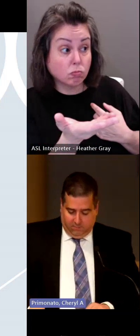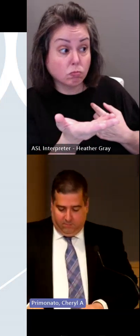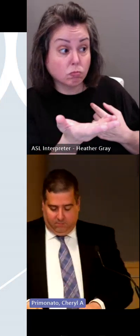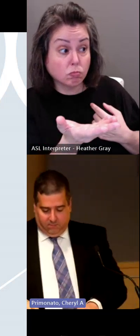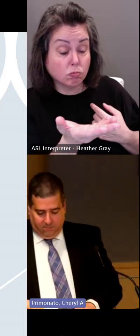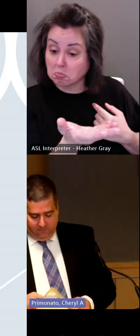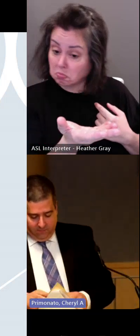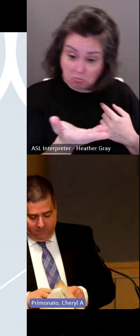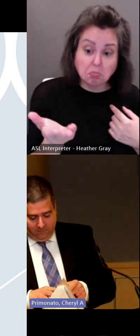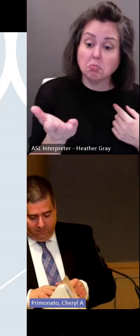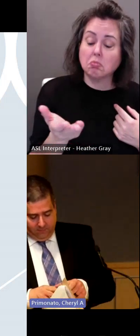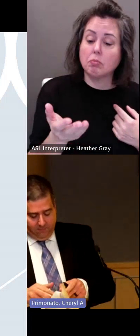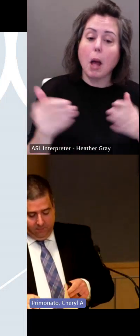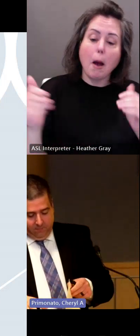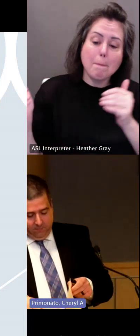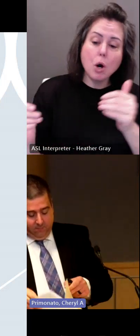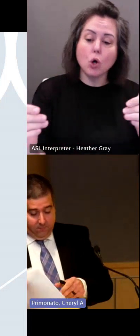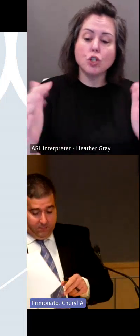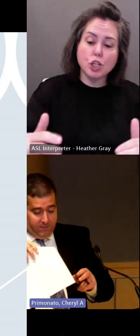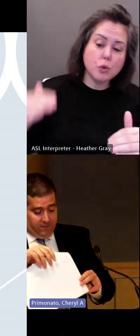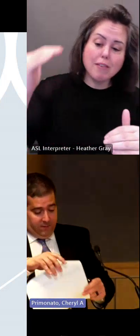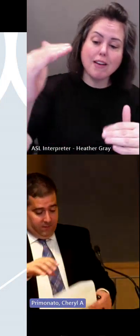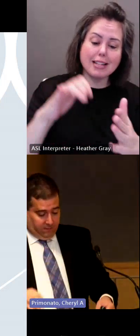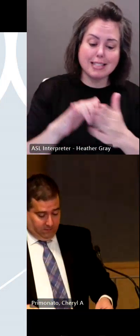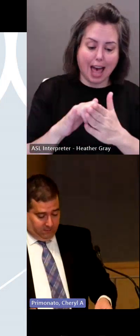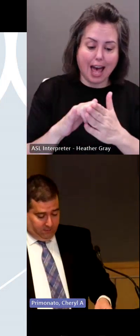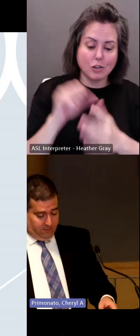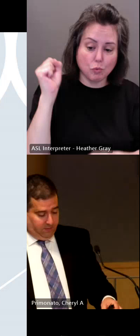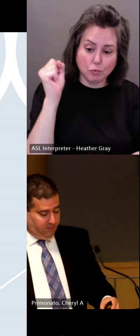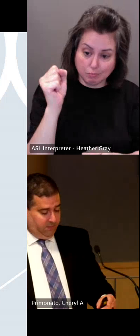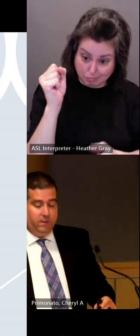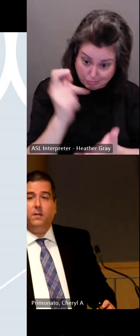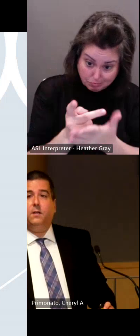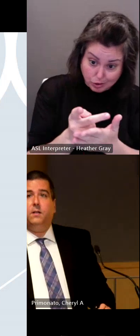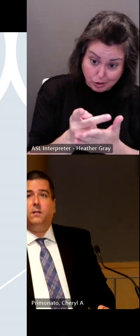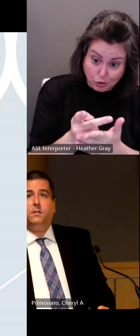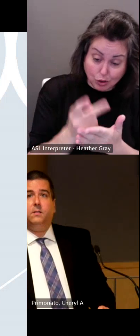May I have a motion to advance this resolution to the full board?